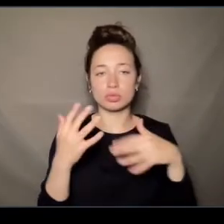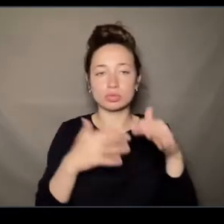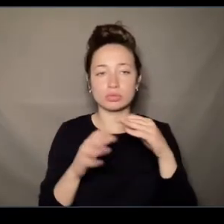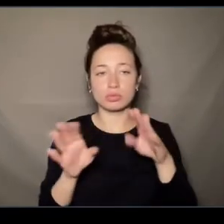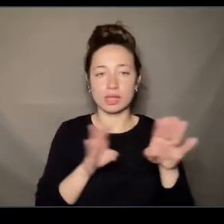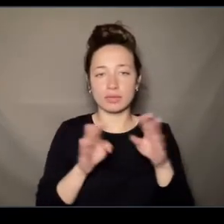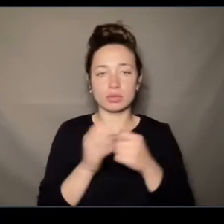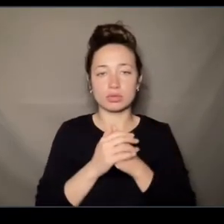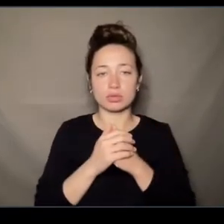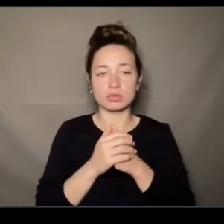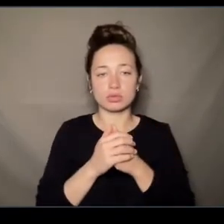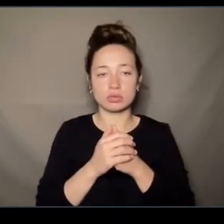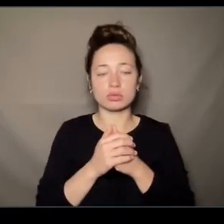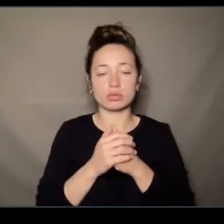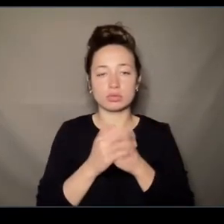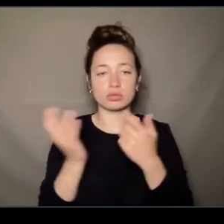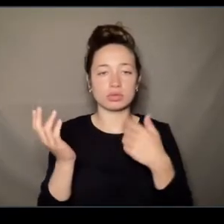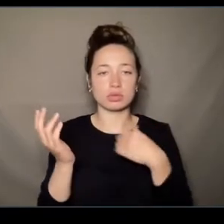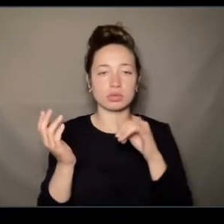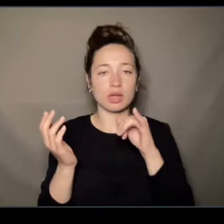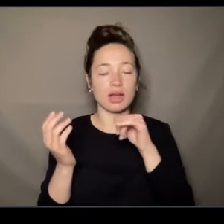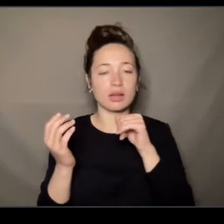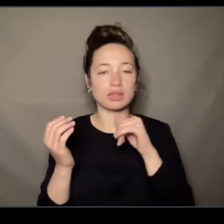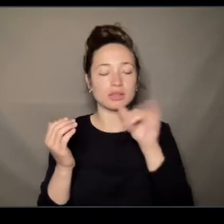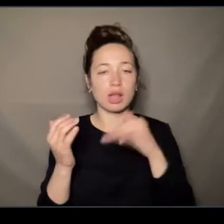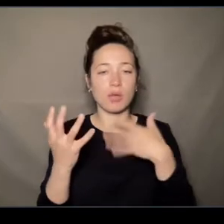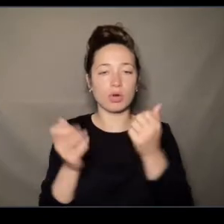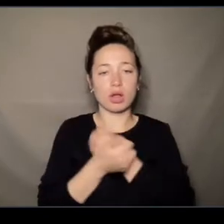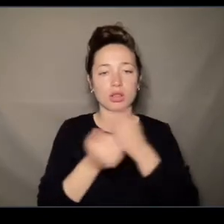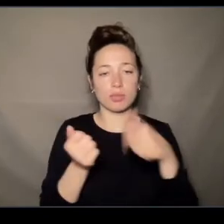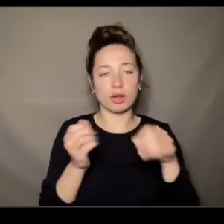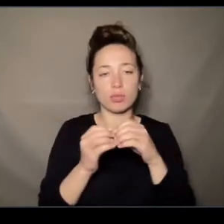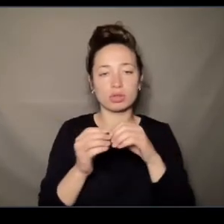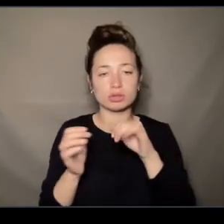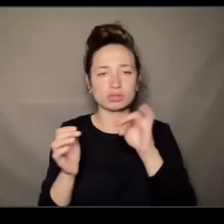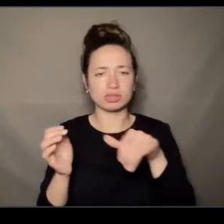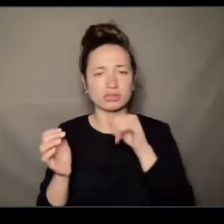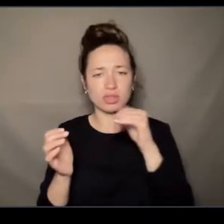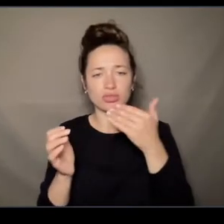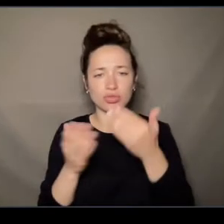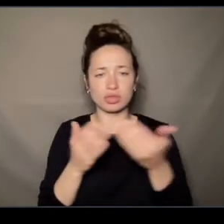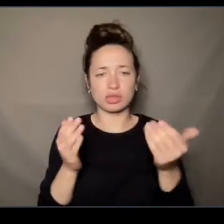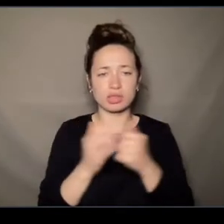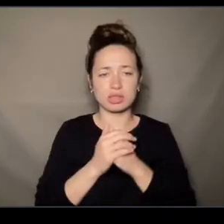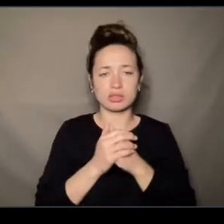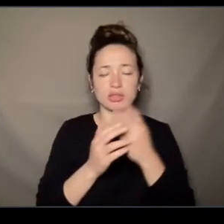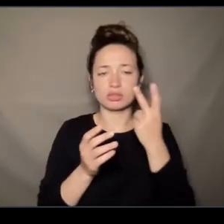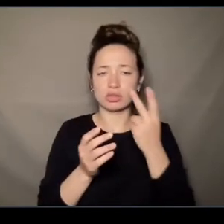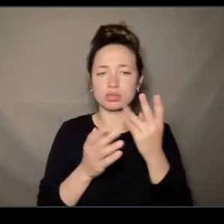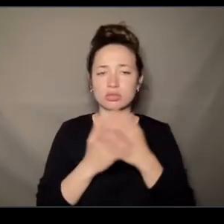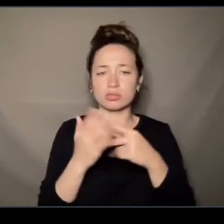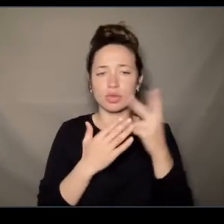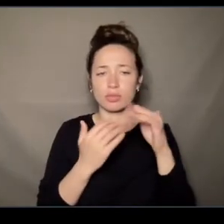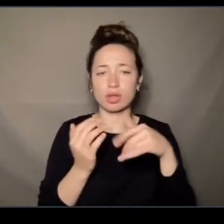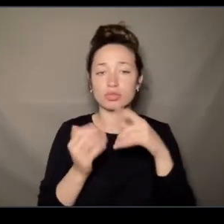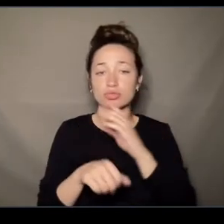social behavior. Yeah, it's like, I don't want to hug them anymore. That's not a good thing. We were just seeing that on some program